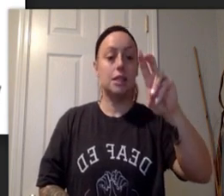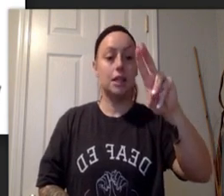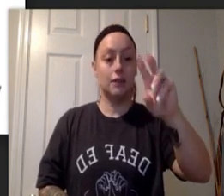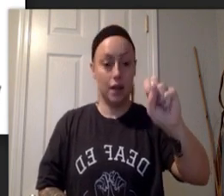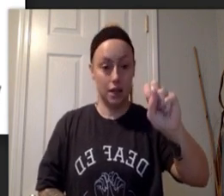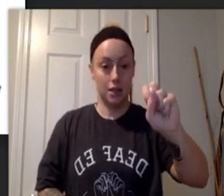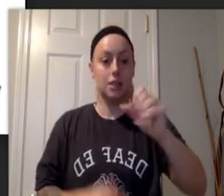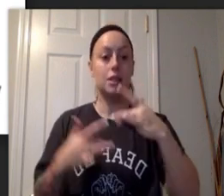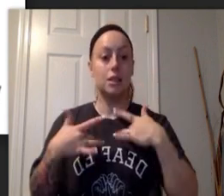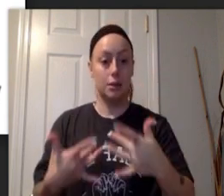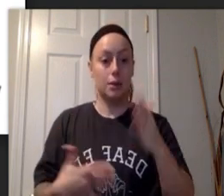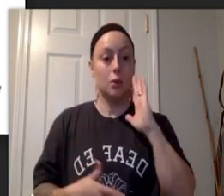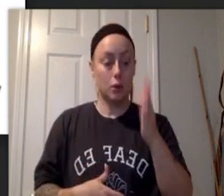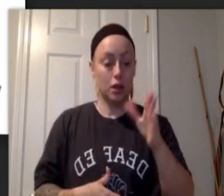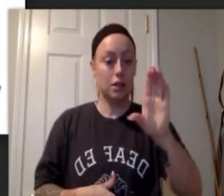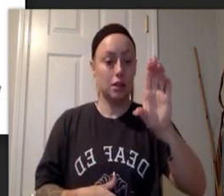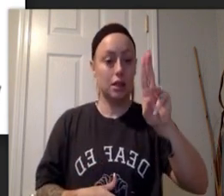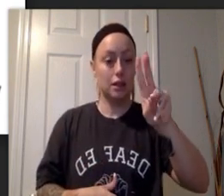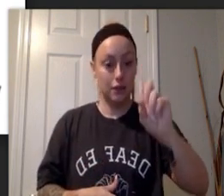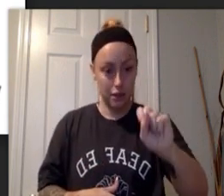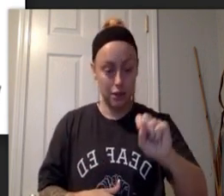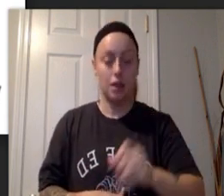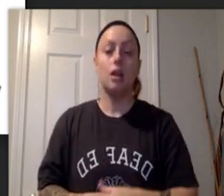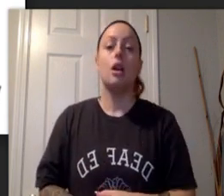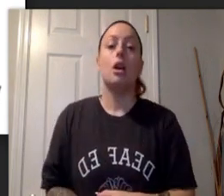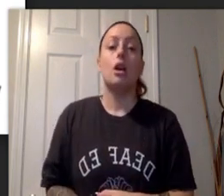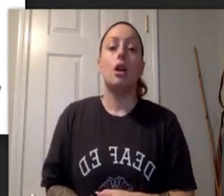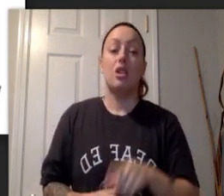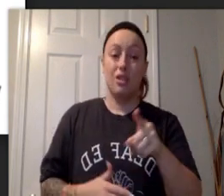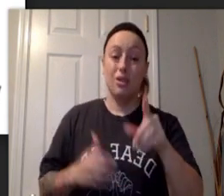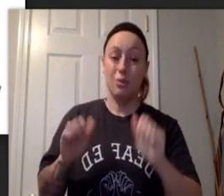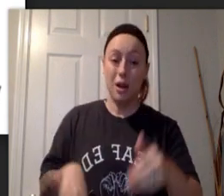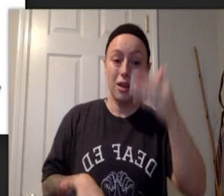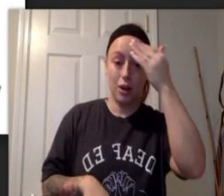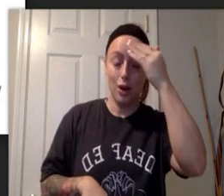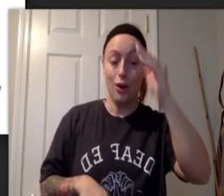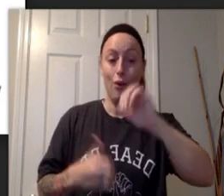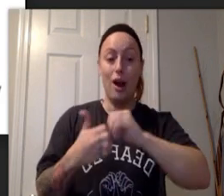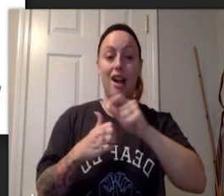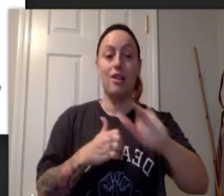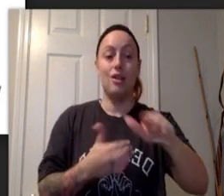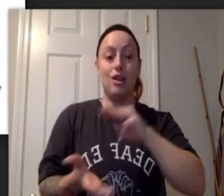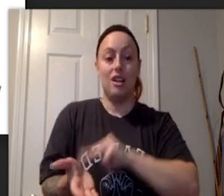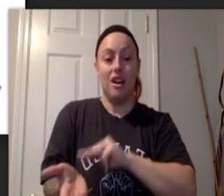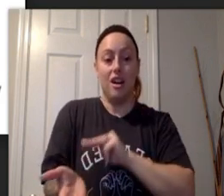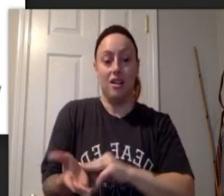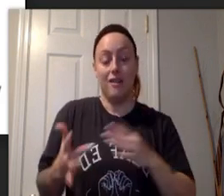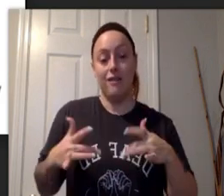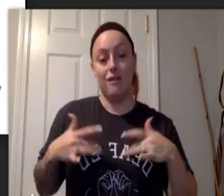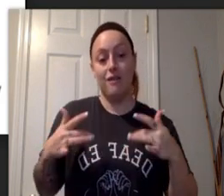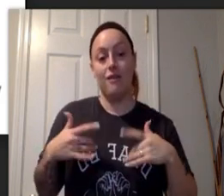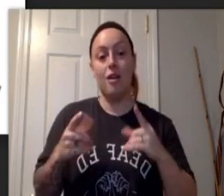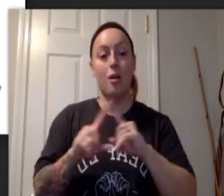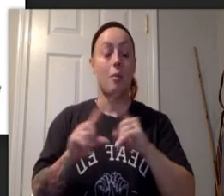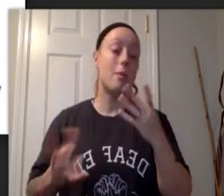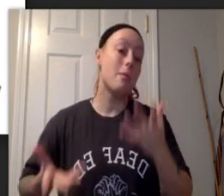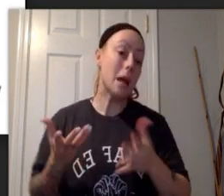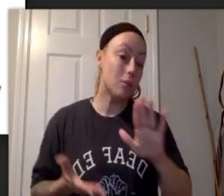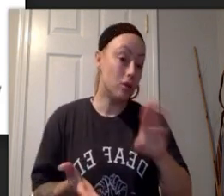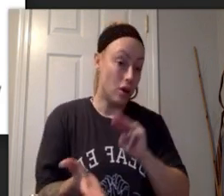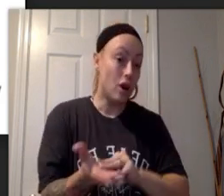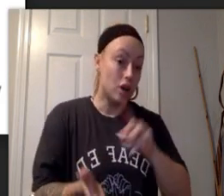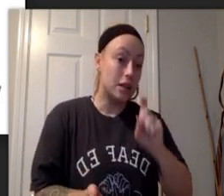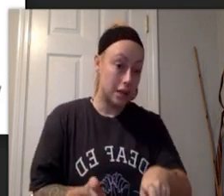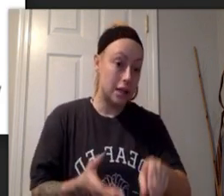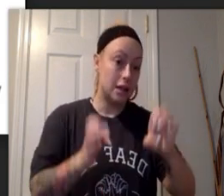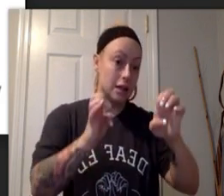You probably know if your doctor how your doctor would feel about this. But maybe your doctor needs education from you on this, because